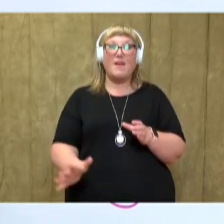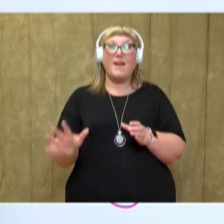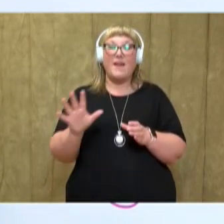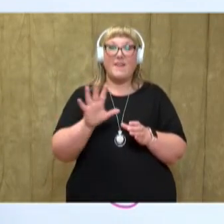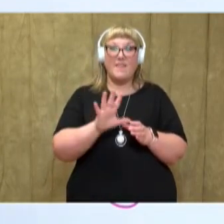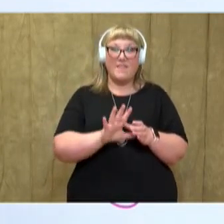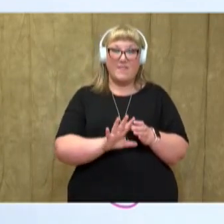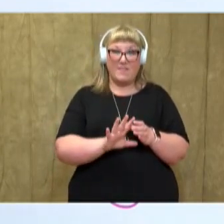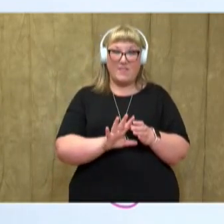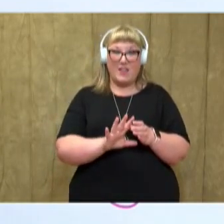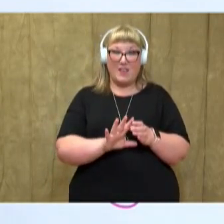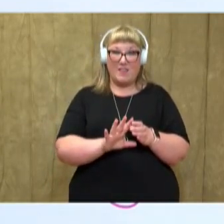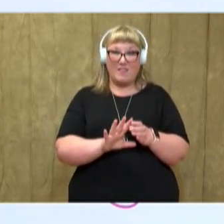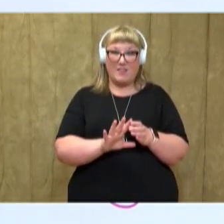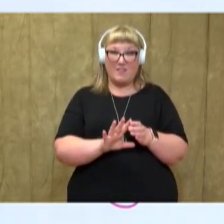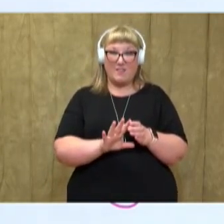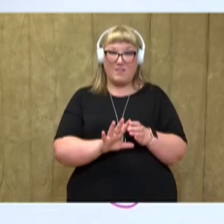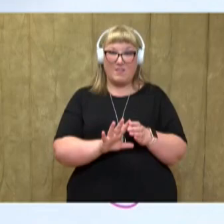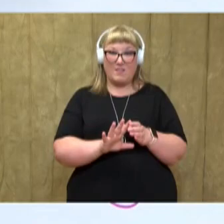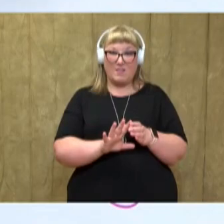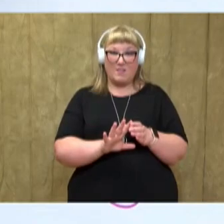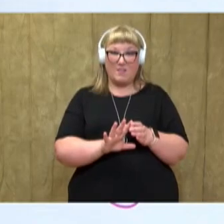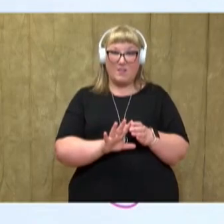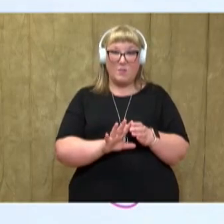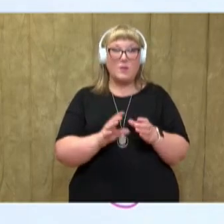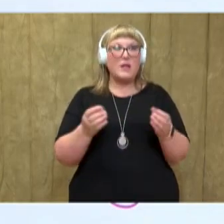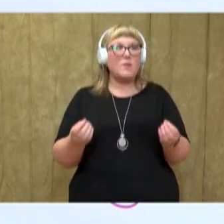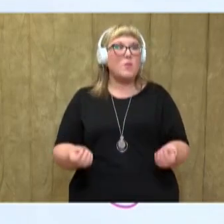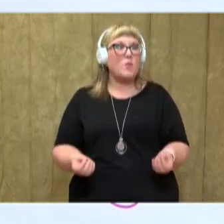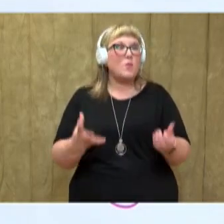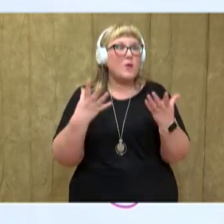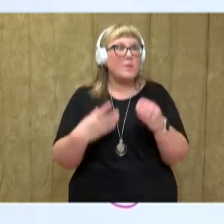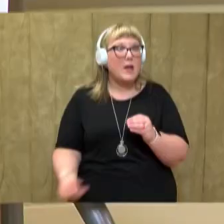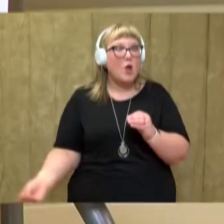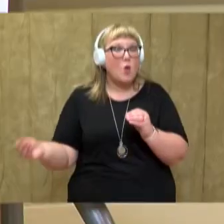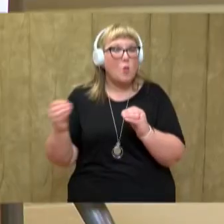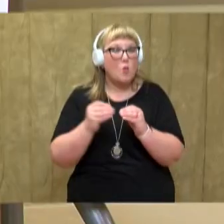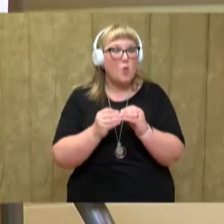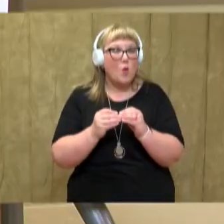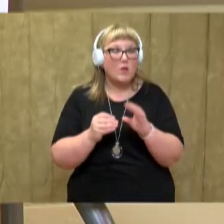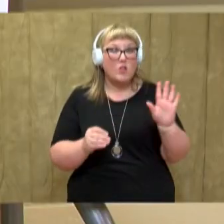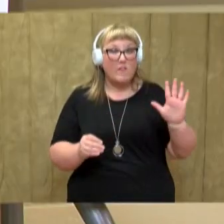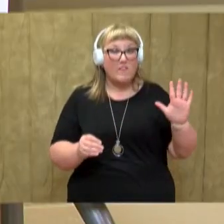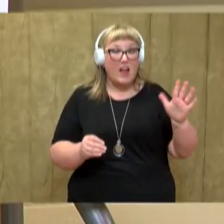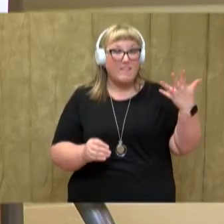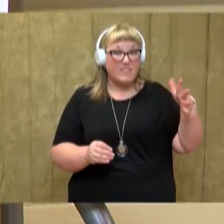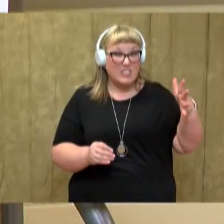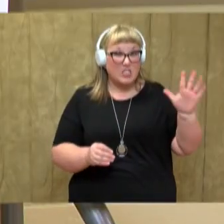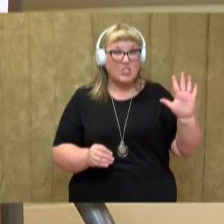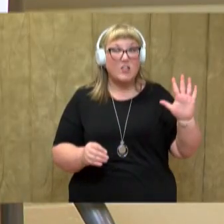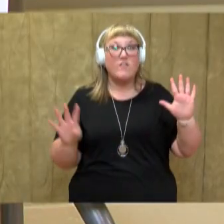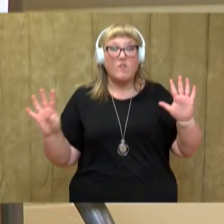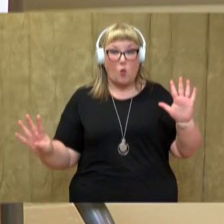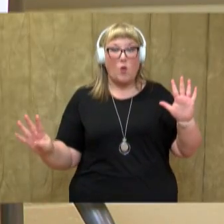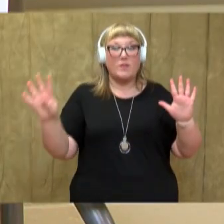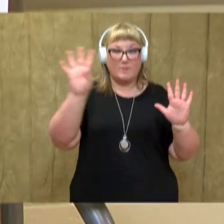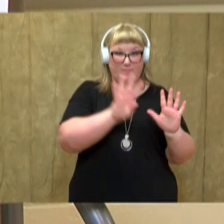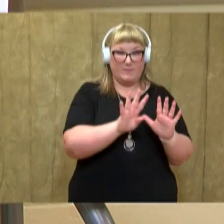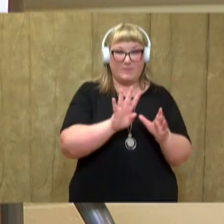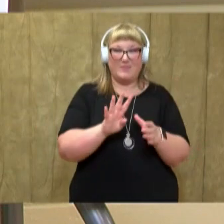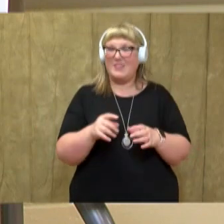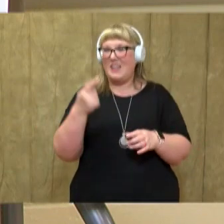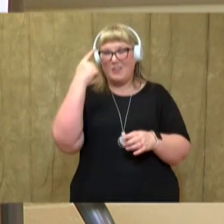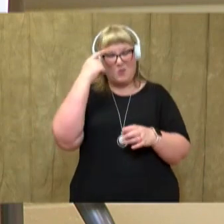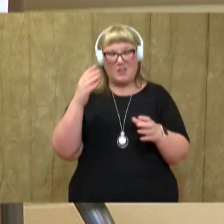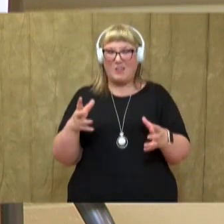4, 5. How many more scoops do we need? 4 more scoops. I don't think